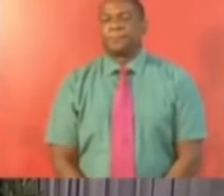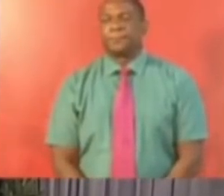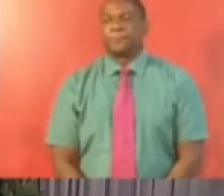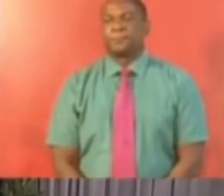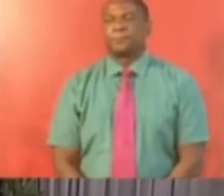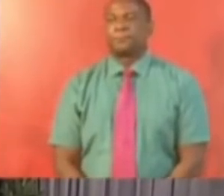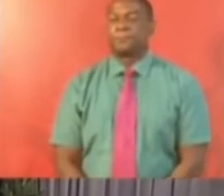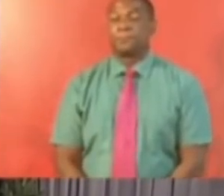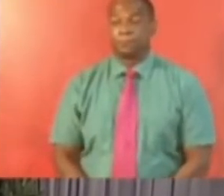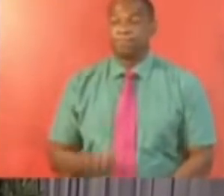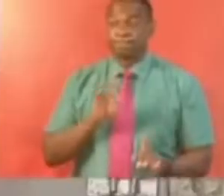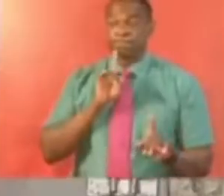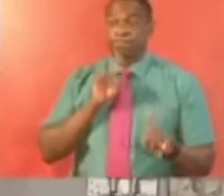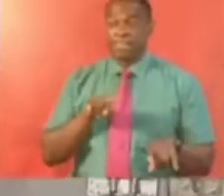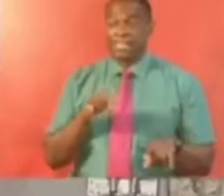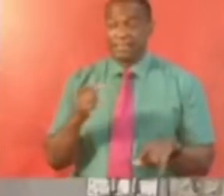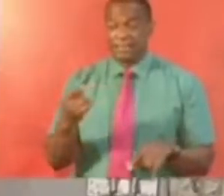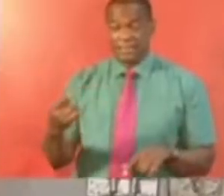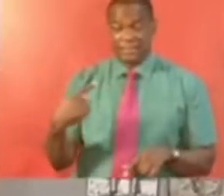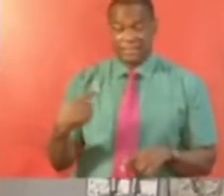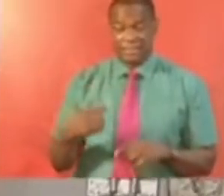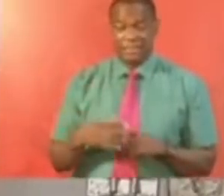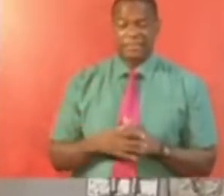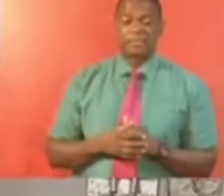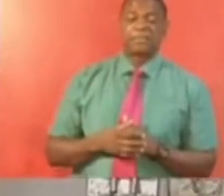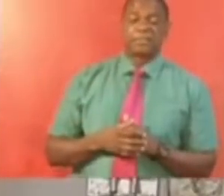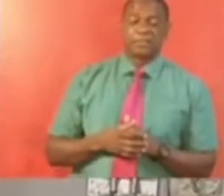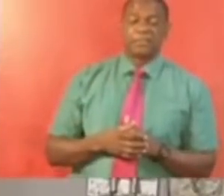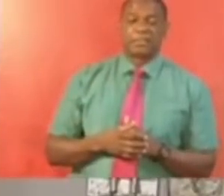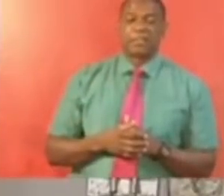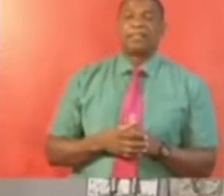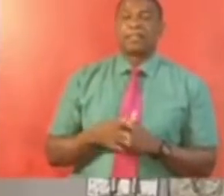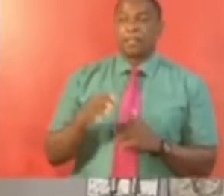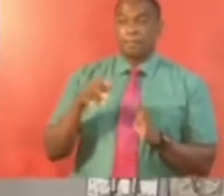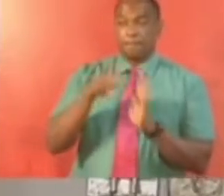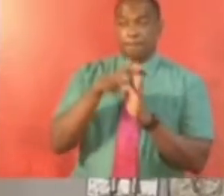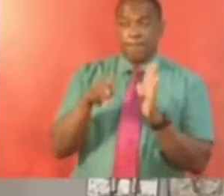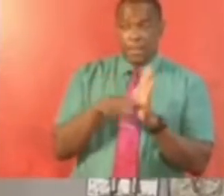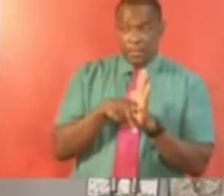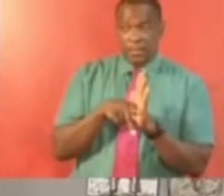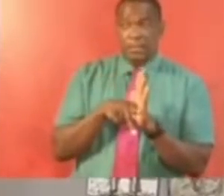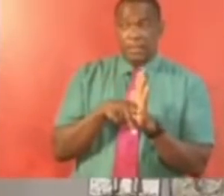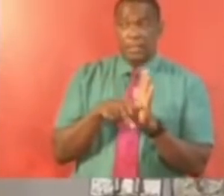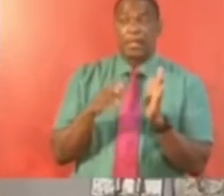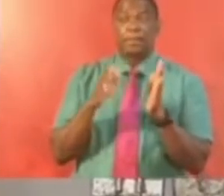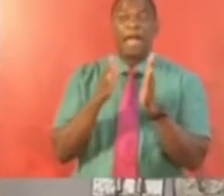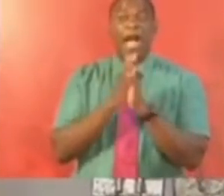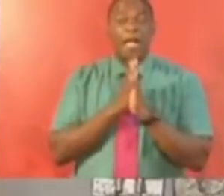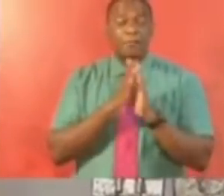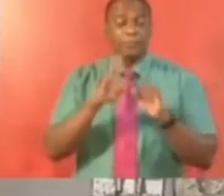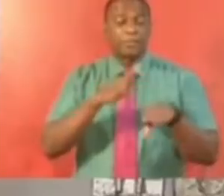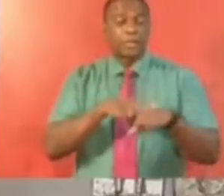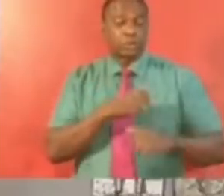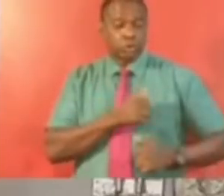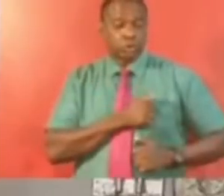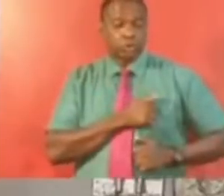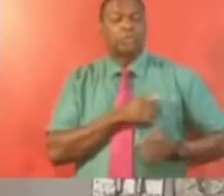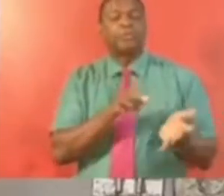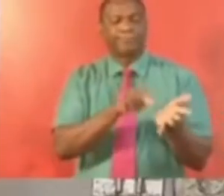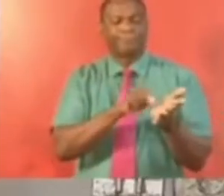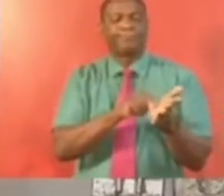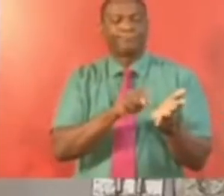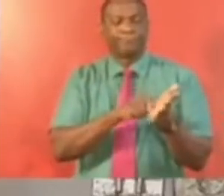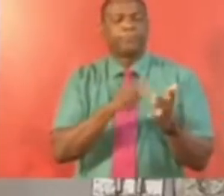To answer the question that was posed to me, the liberalized exemption policy, I've asked for national security to publish it, so that will go